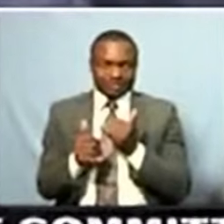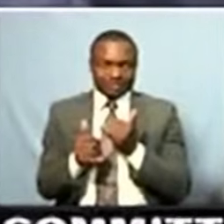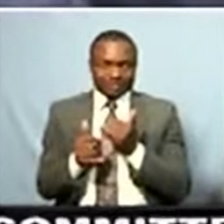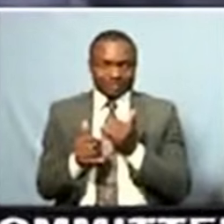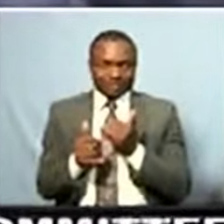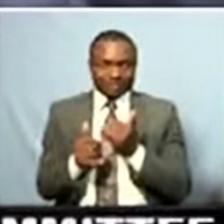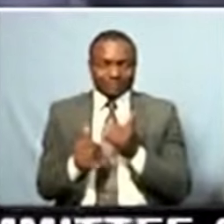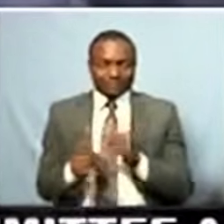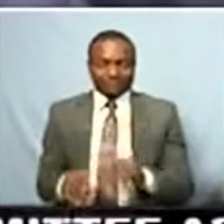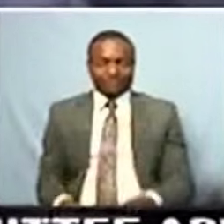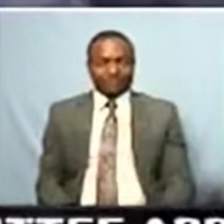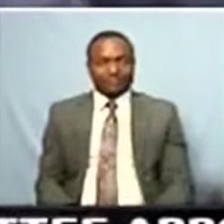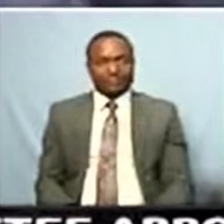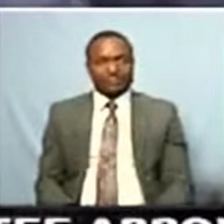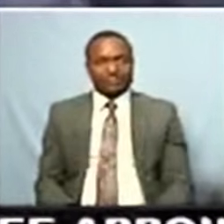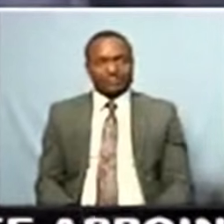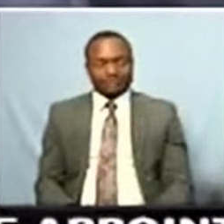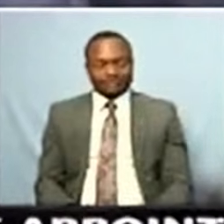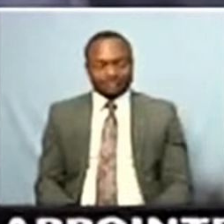Yes.